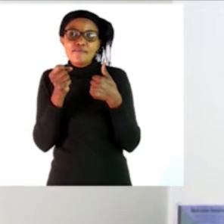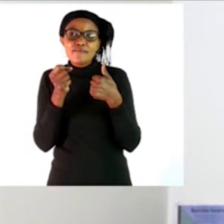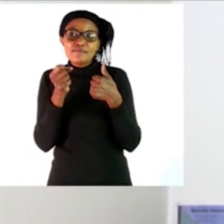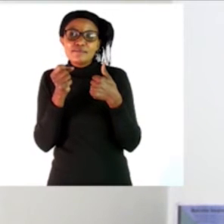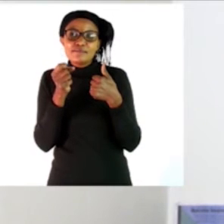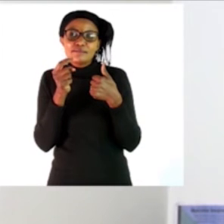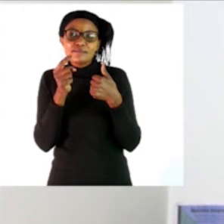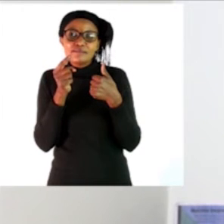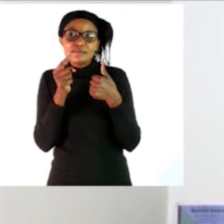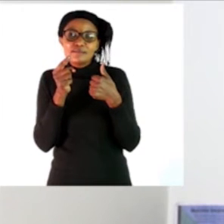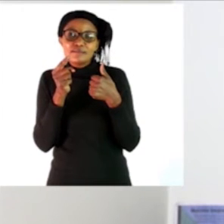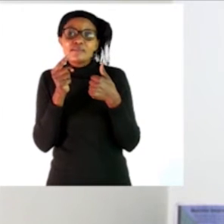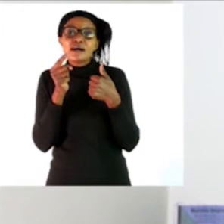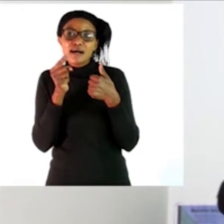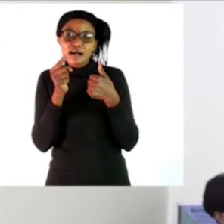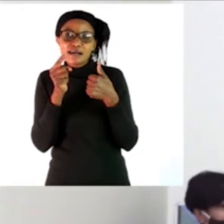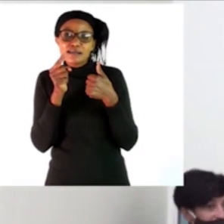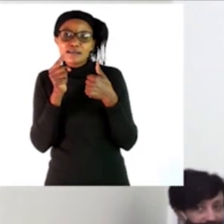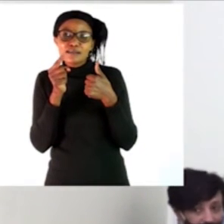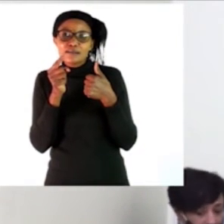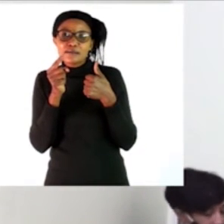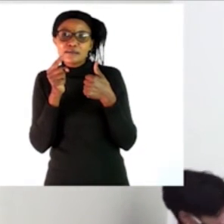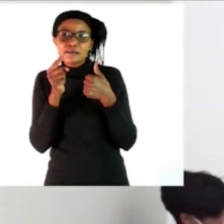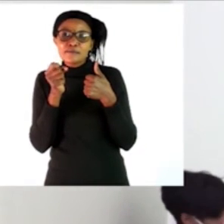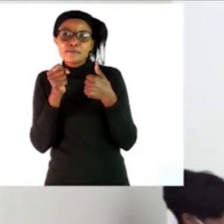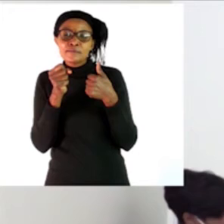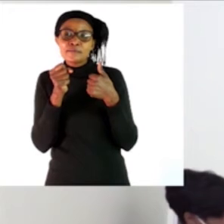Where else? Okay.